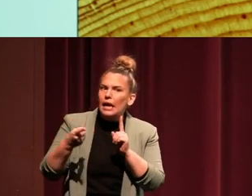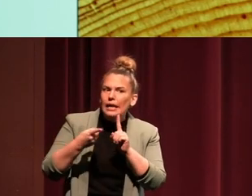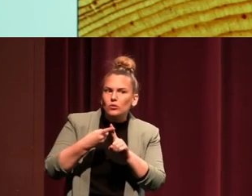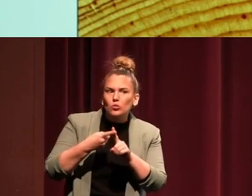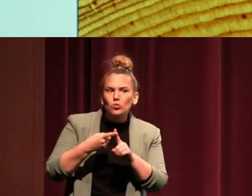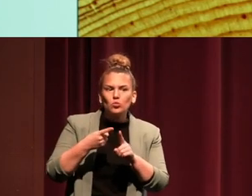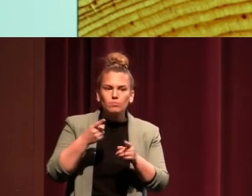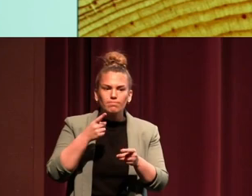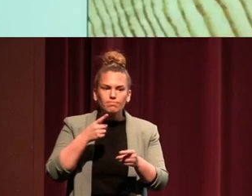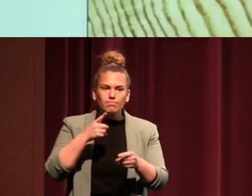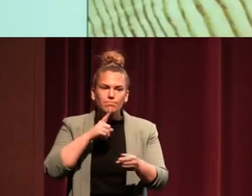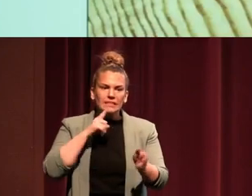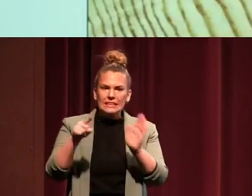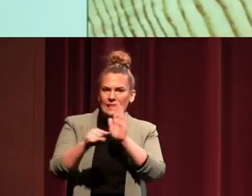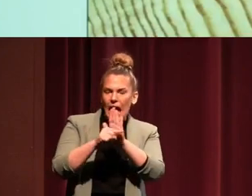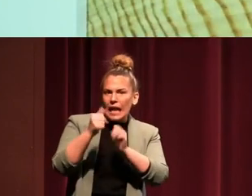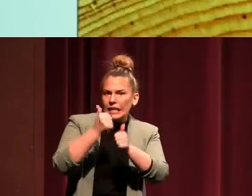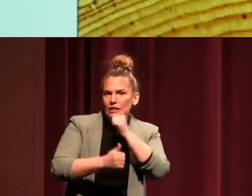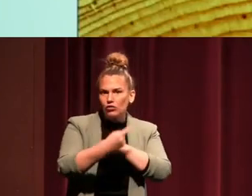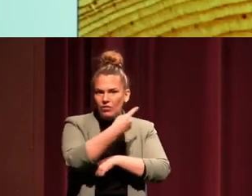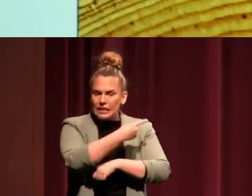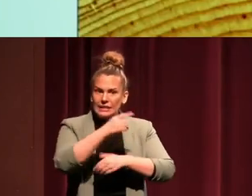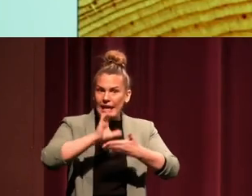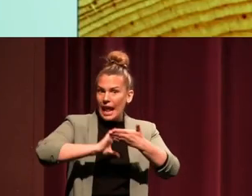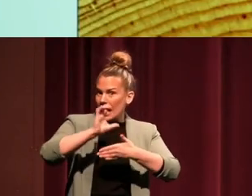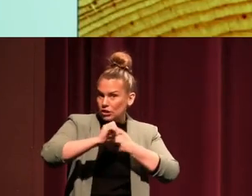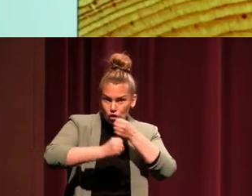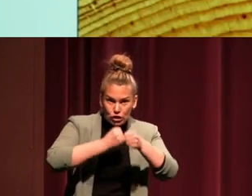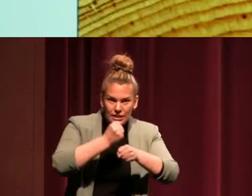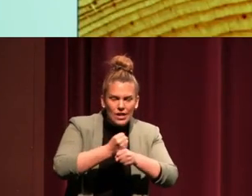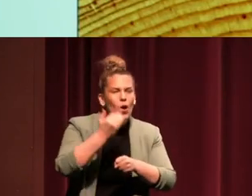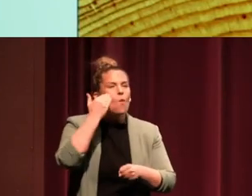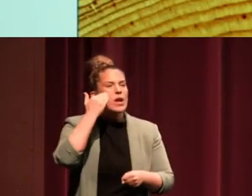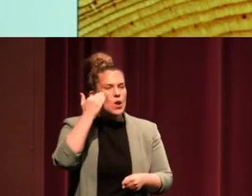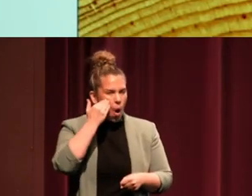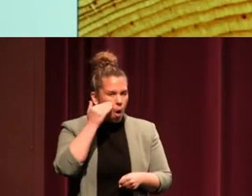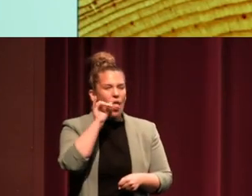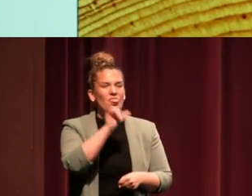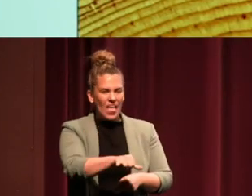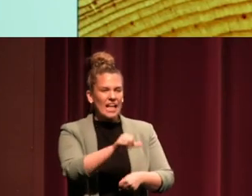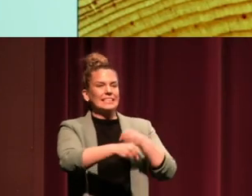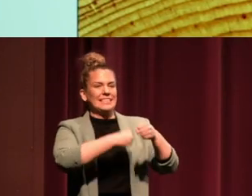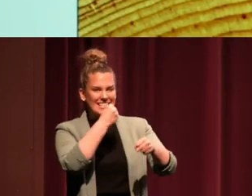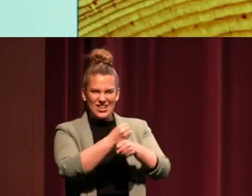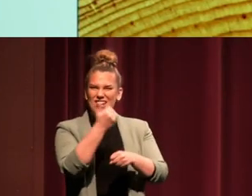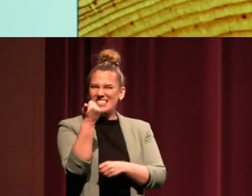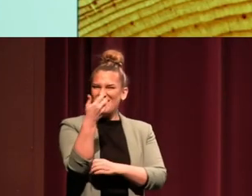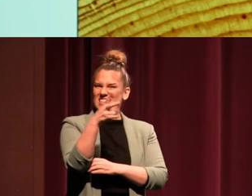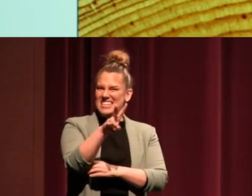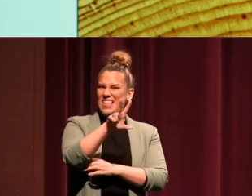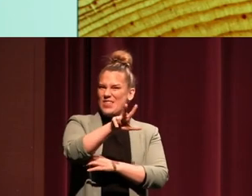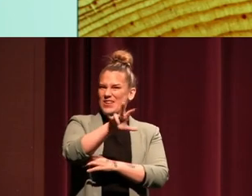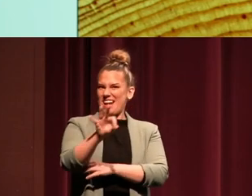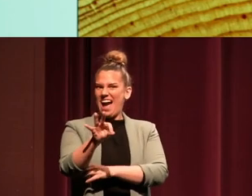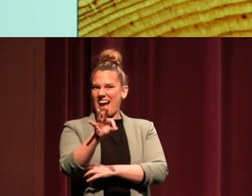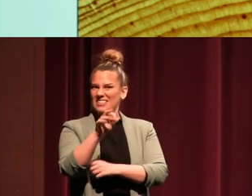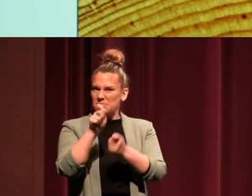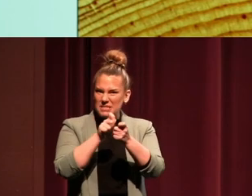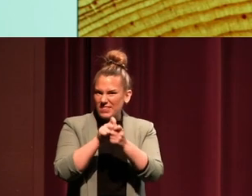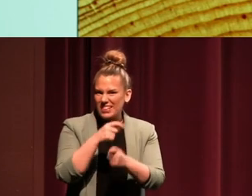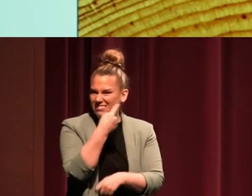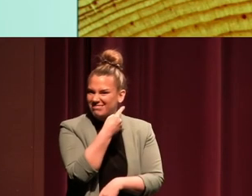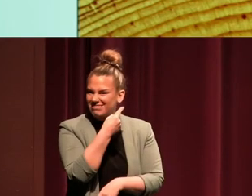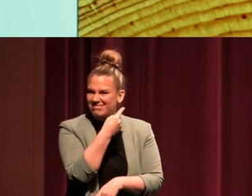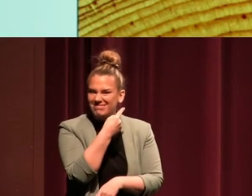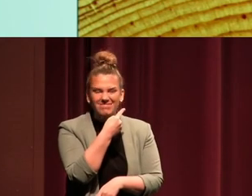tree rings a calendar year such that we know that that's the year 1739. Followed, I